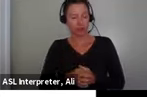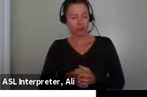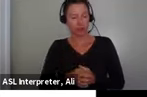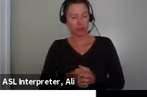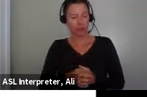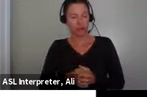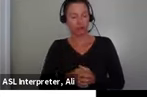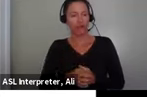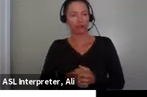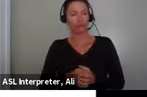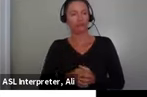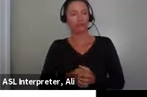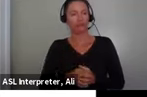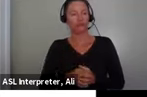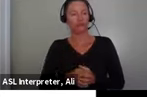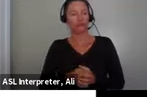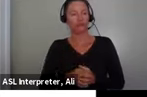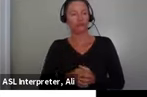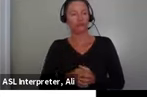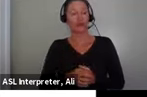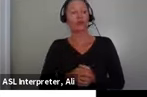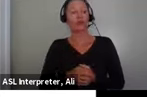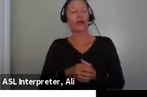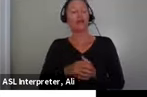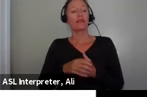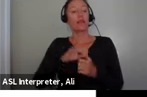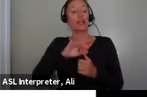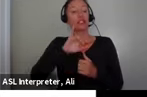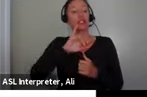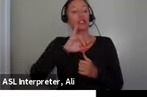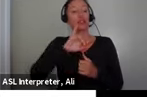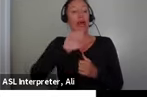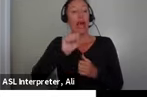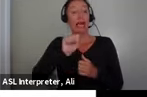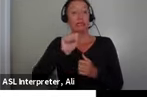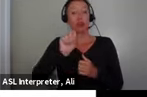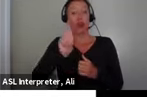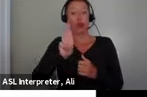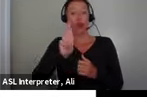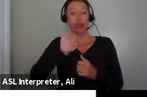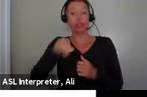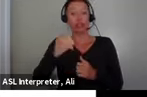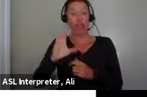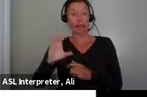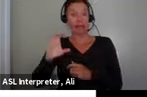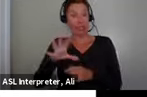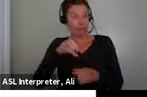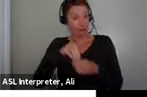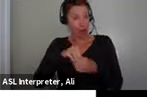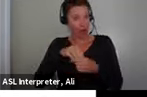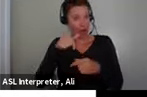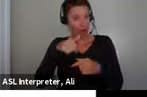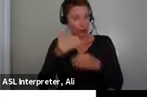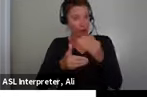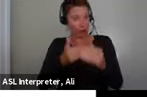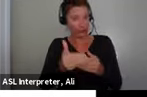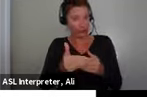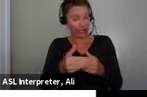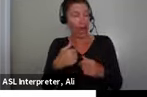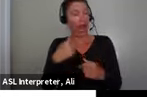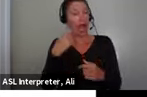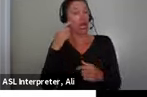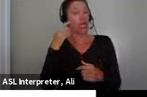the involvement by the junior college. It seems to me that I've heard that they are mainly in favor of the